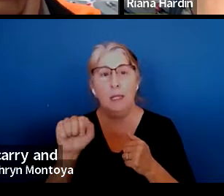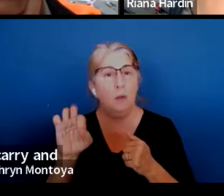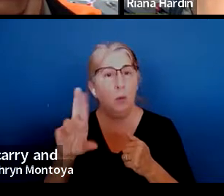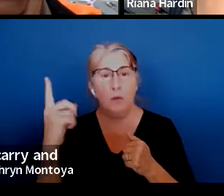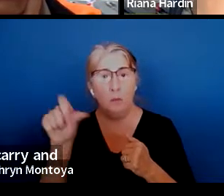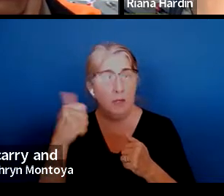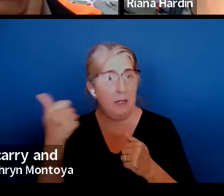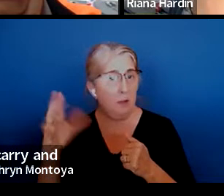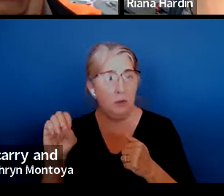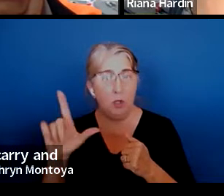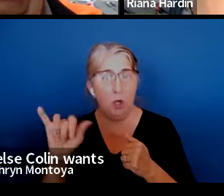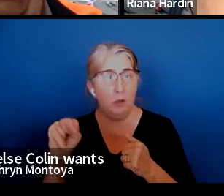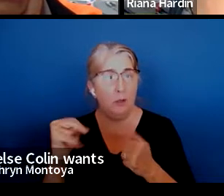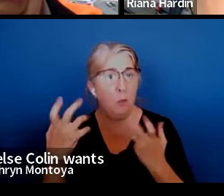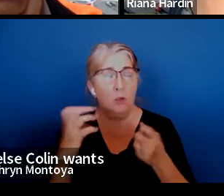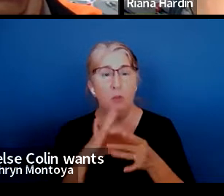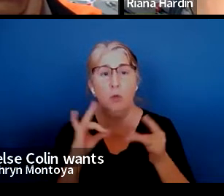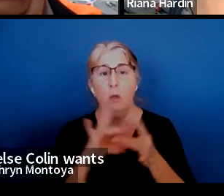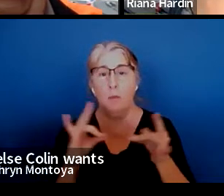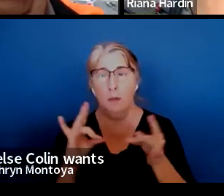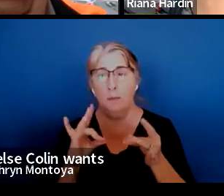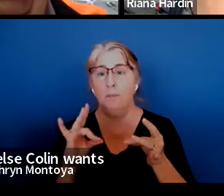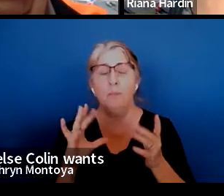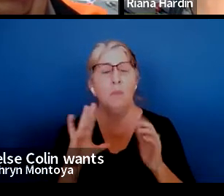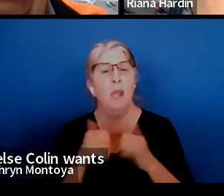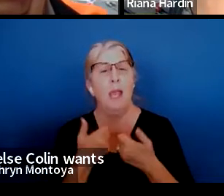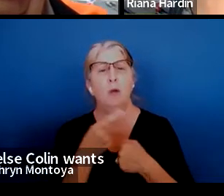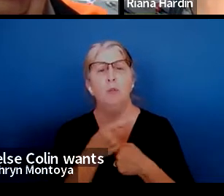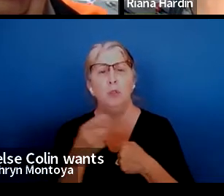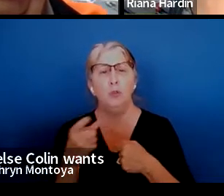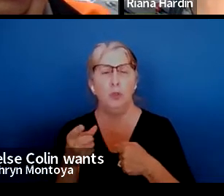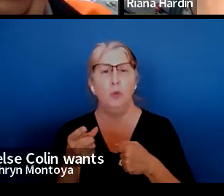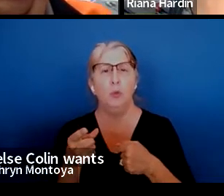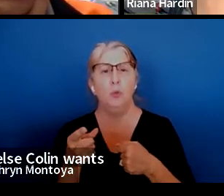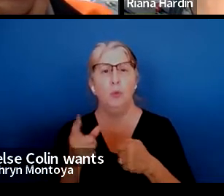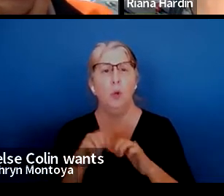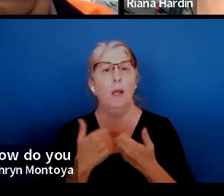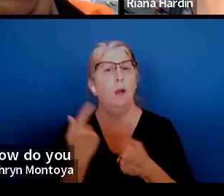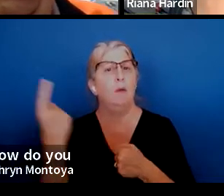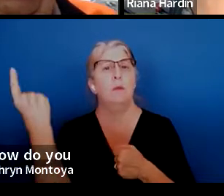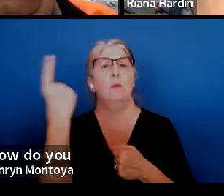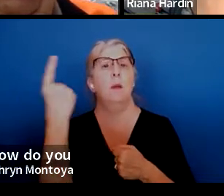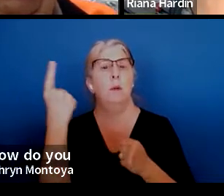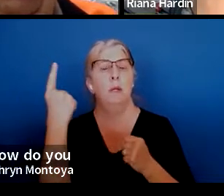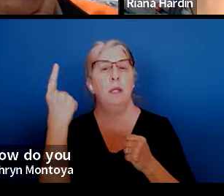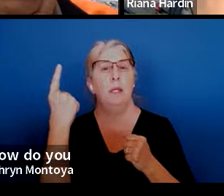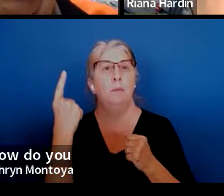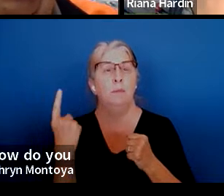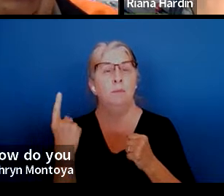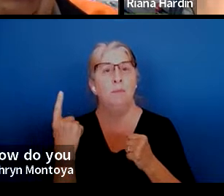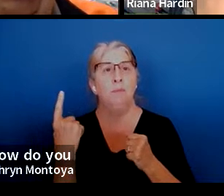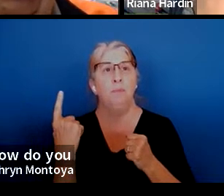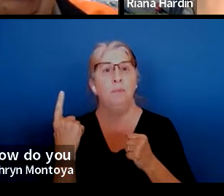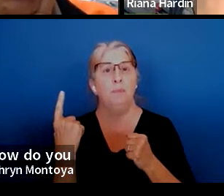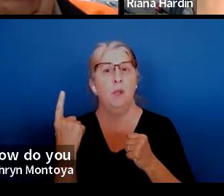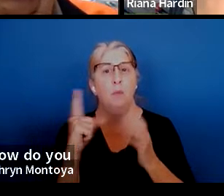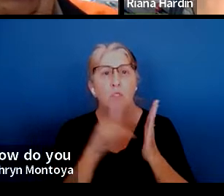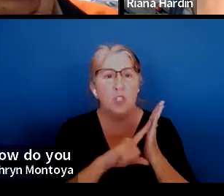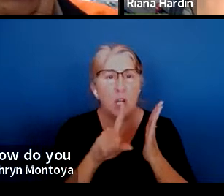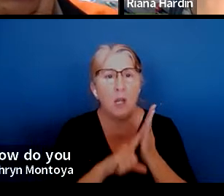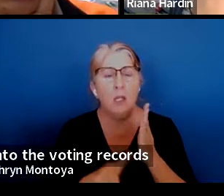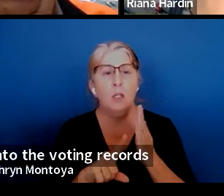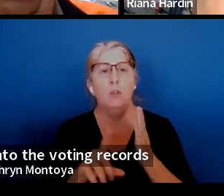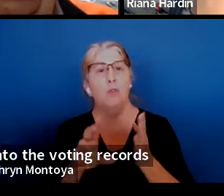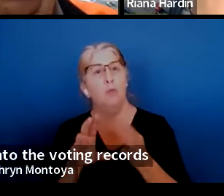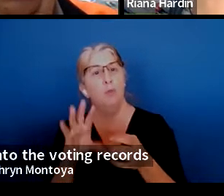to chime in. But how does someone check into the voting records of your